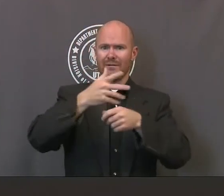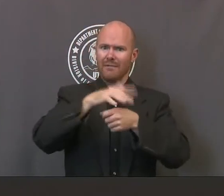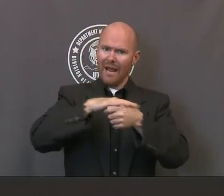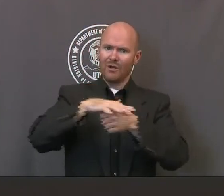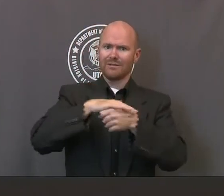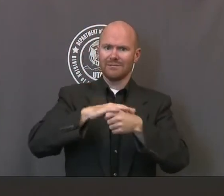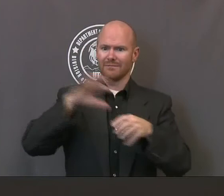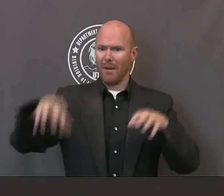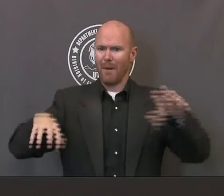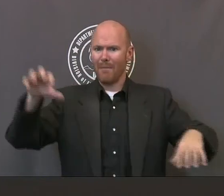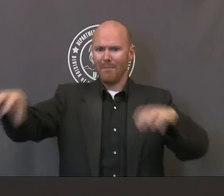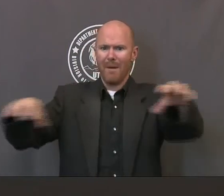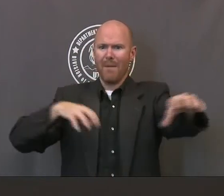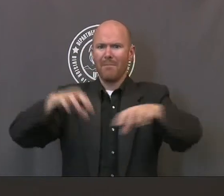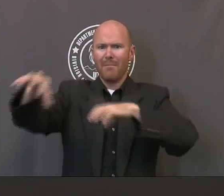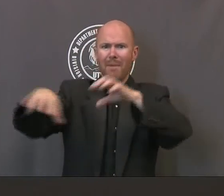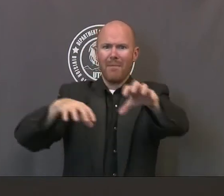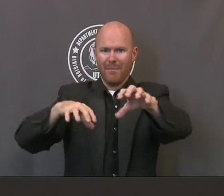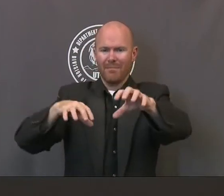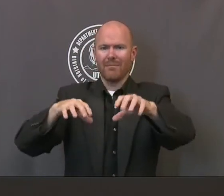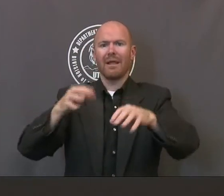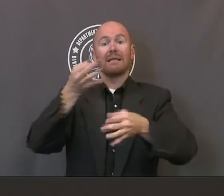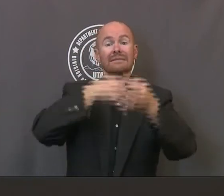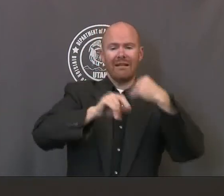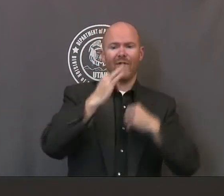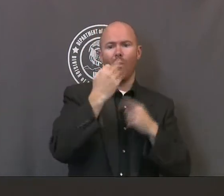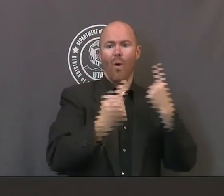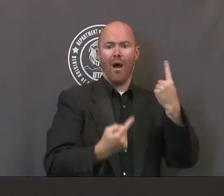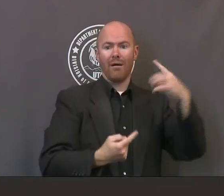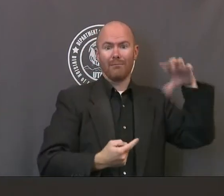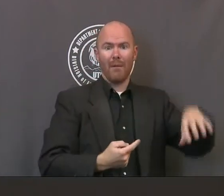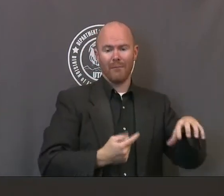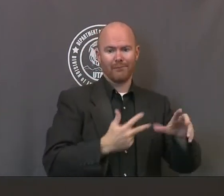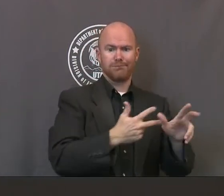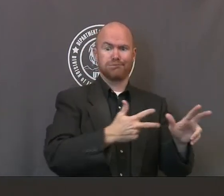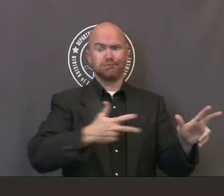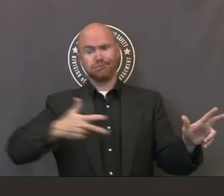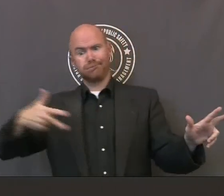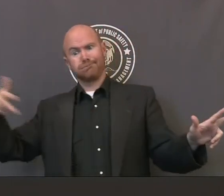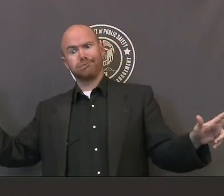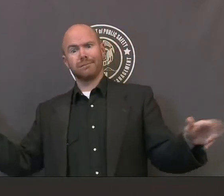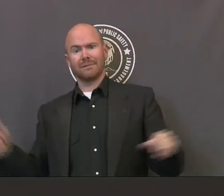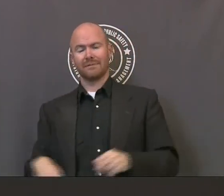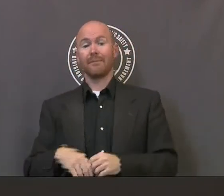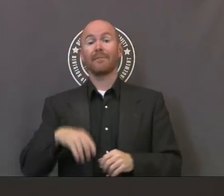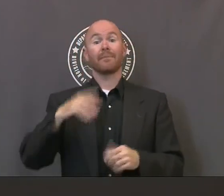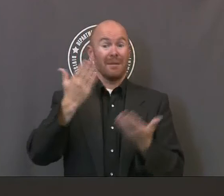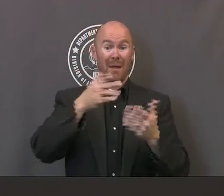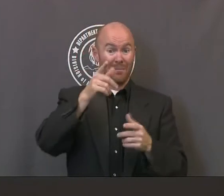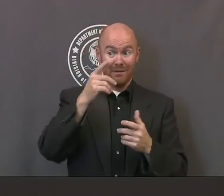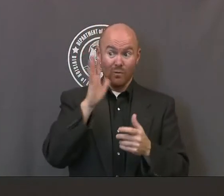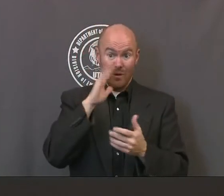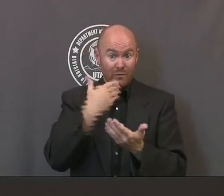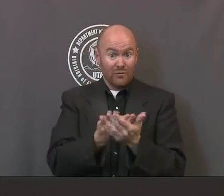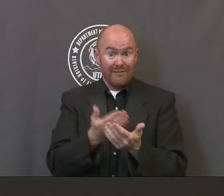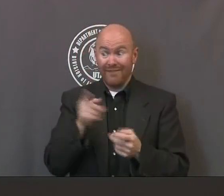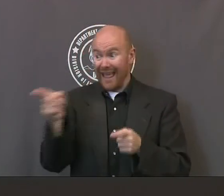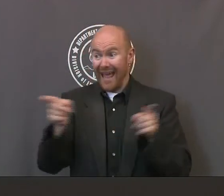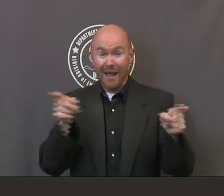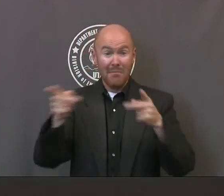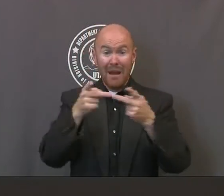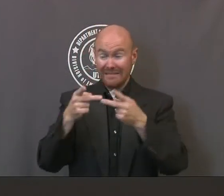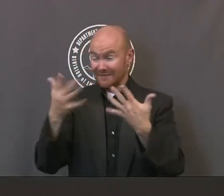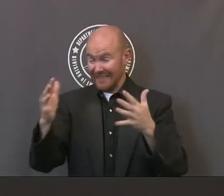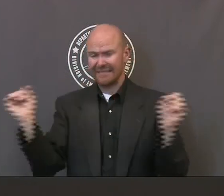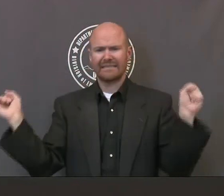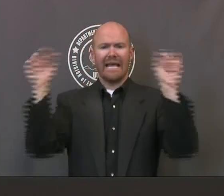places, even in your own home. And then the samples are sent into laboratories for processing. And in addition